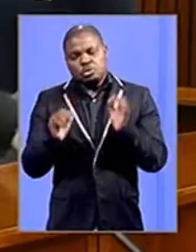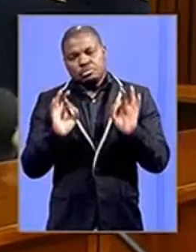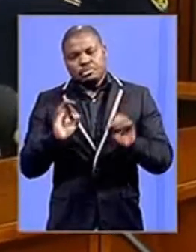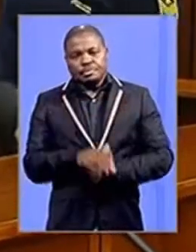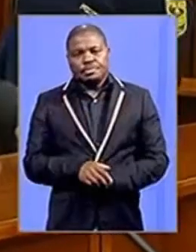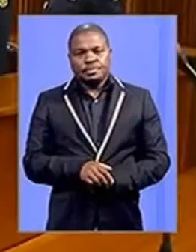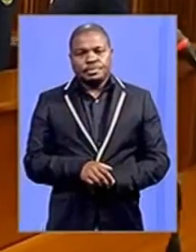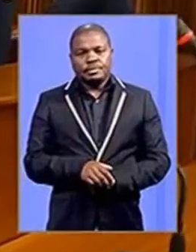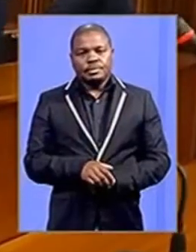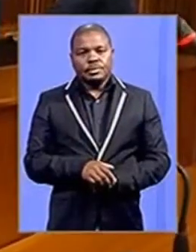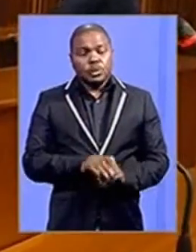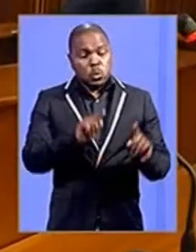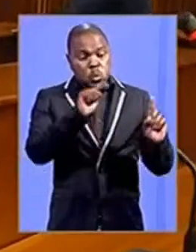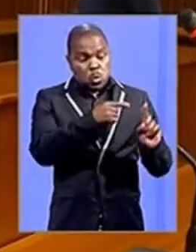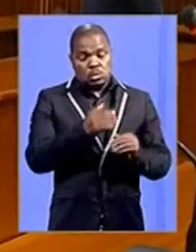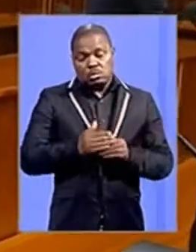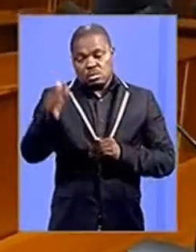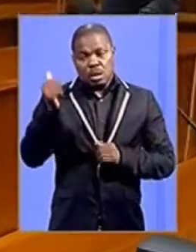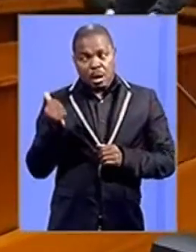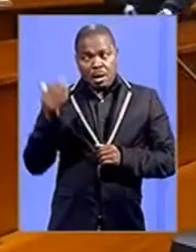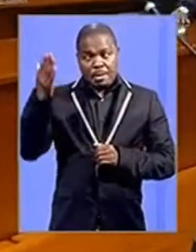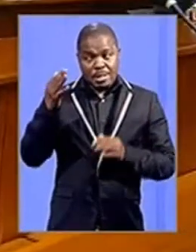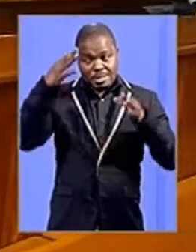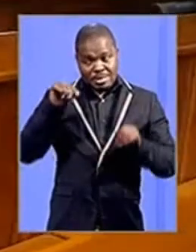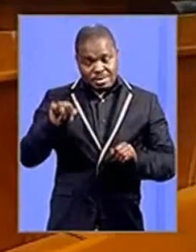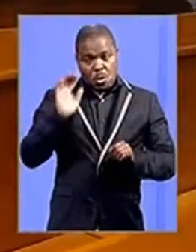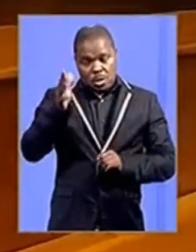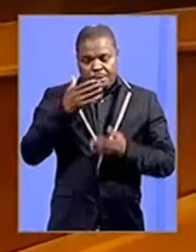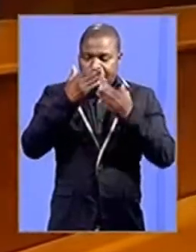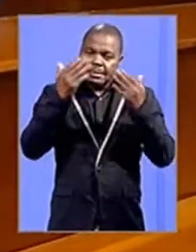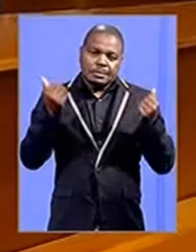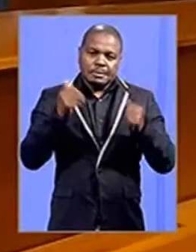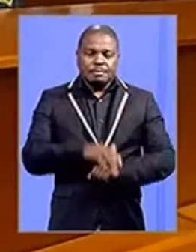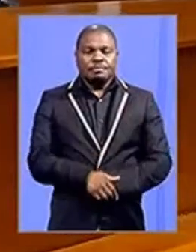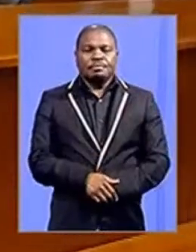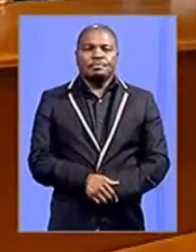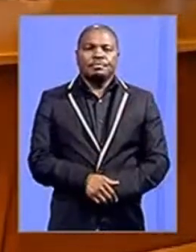Ga se go hlake ge ba Phasha o tla dira boipiletšo kgatlhanong le kotlo ya gagwe.